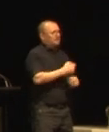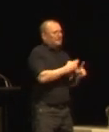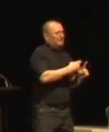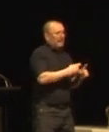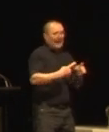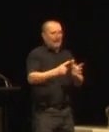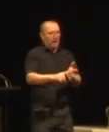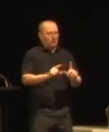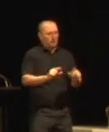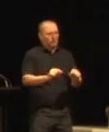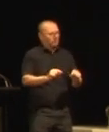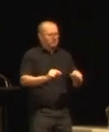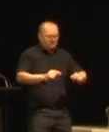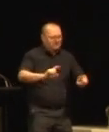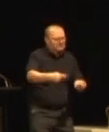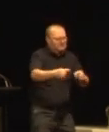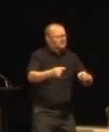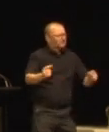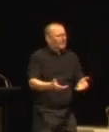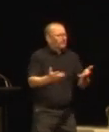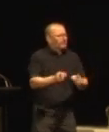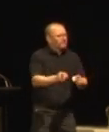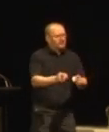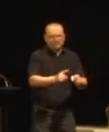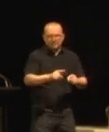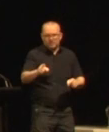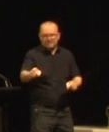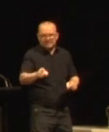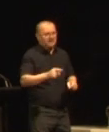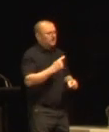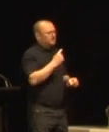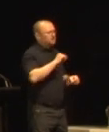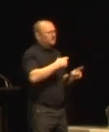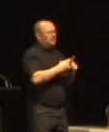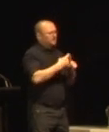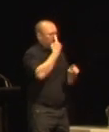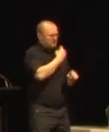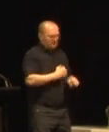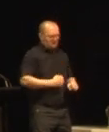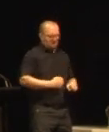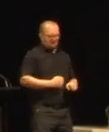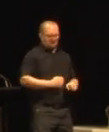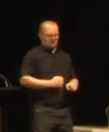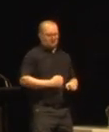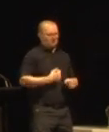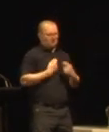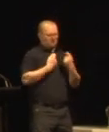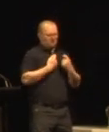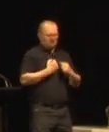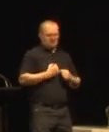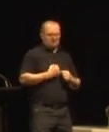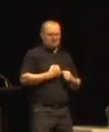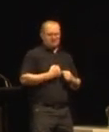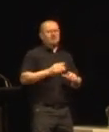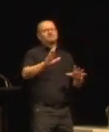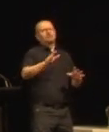see maybe a little bit how deeply unsettled Jimmy Kimmel is. He's really, truly,